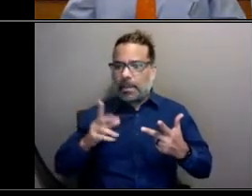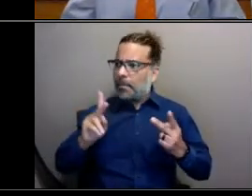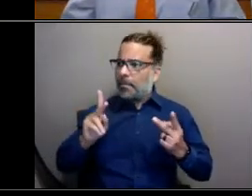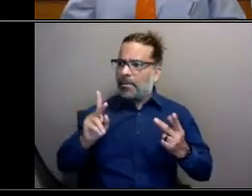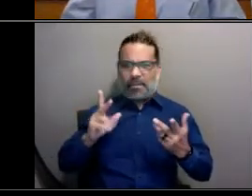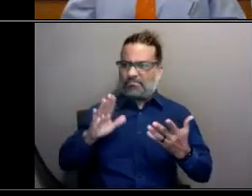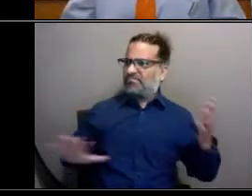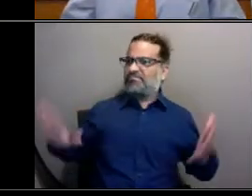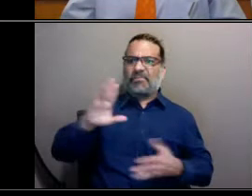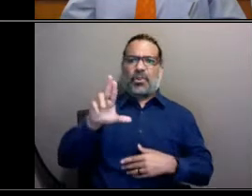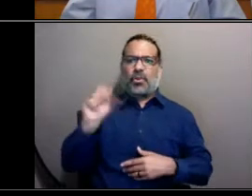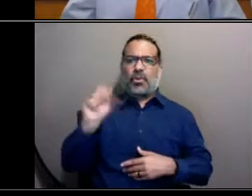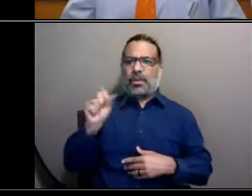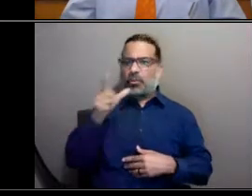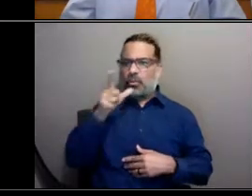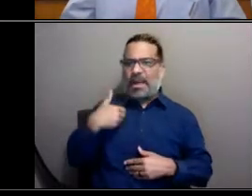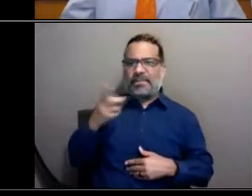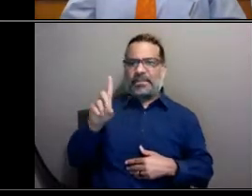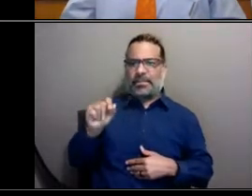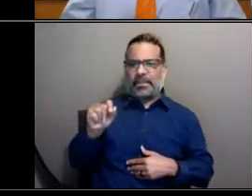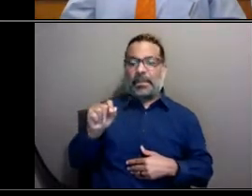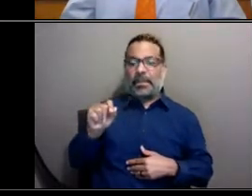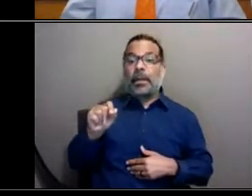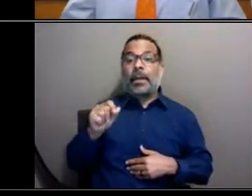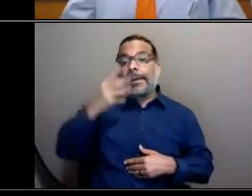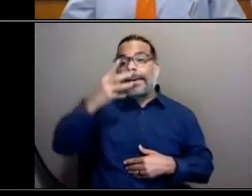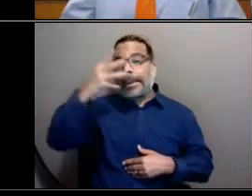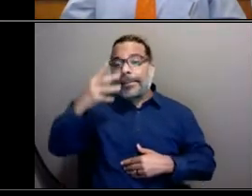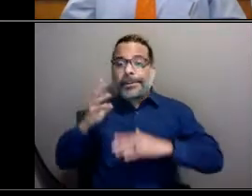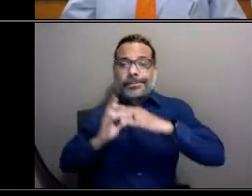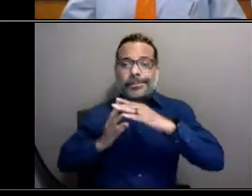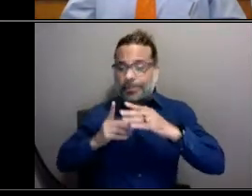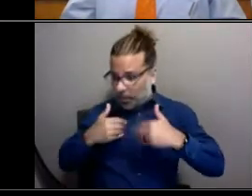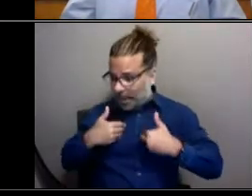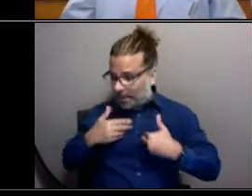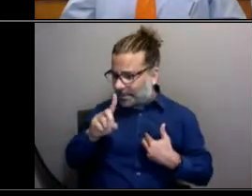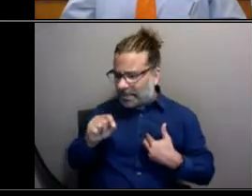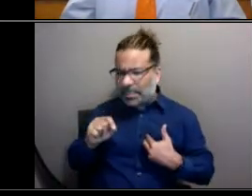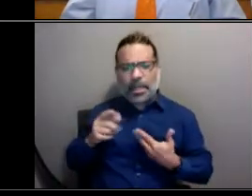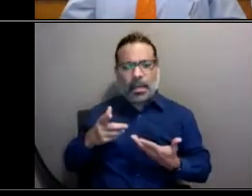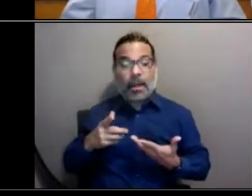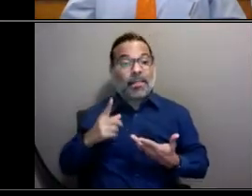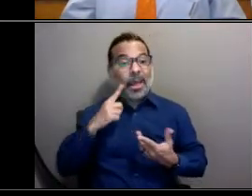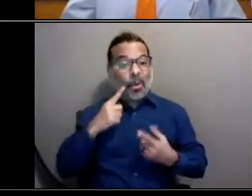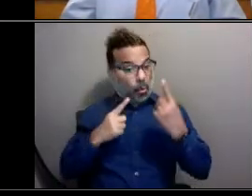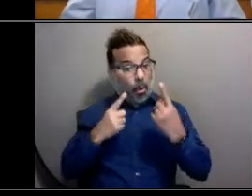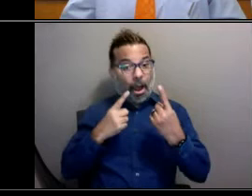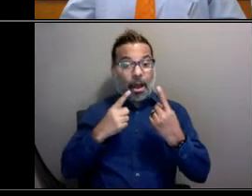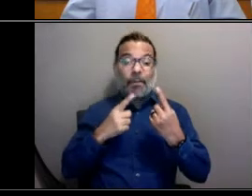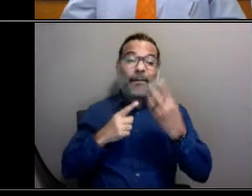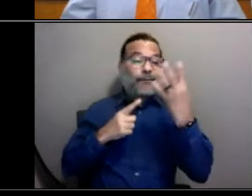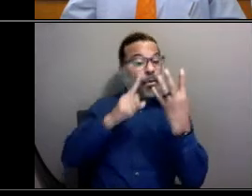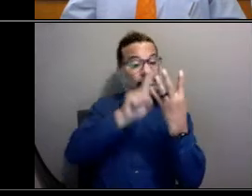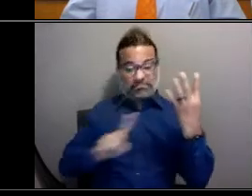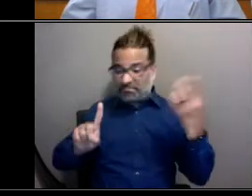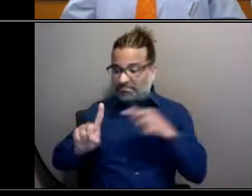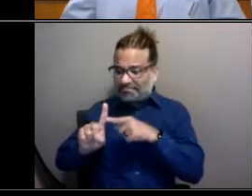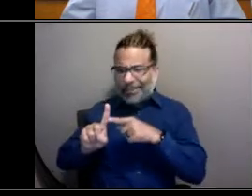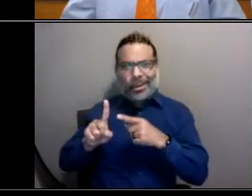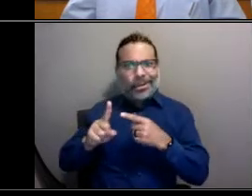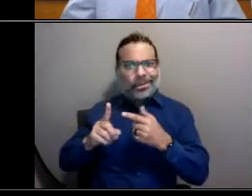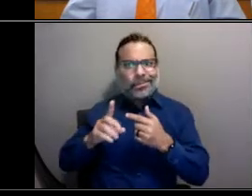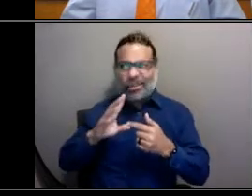United States with disabilities, immigrants with disabilities. I mean, it's, when we talk about 1 out of 4 people, we're talking almost about everybody, right?